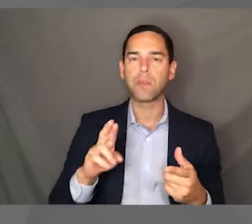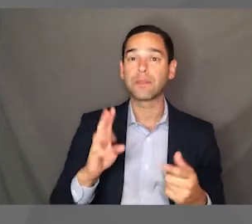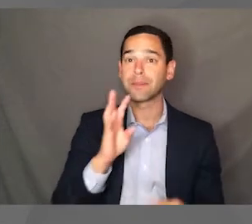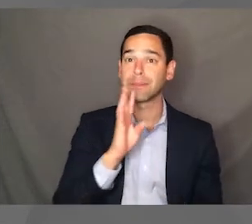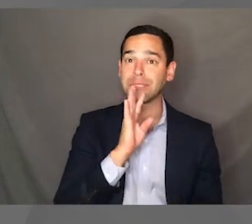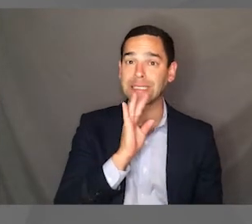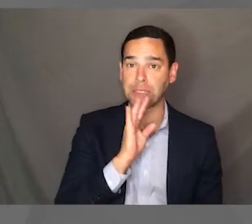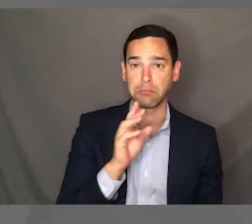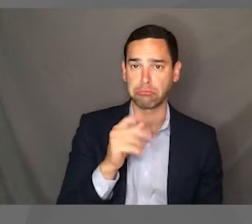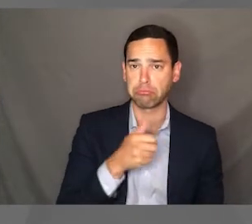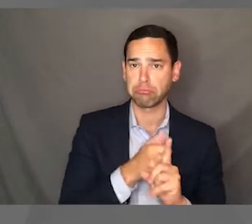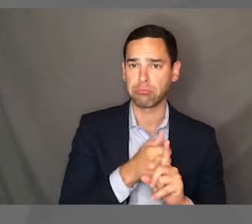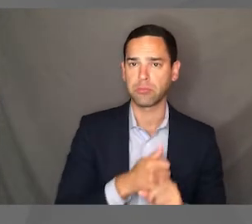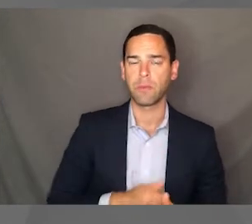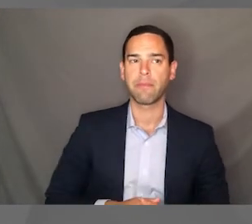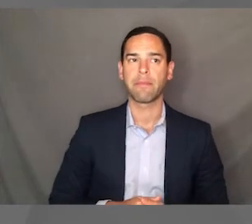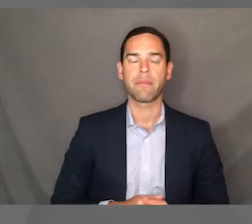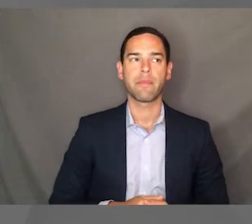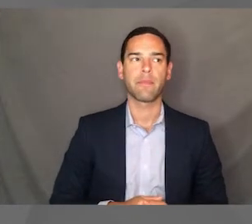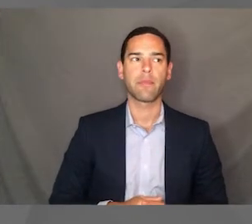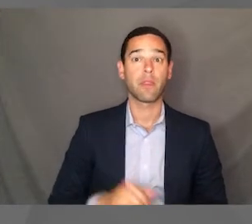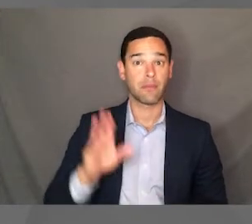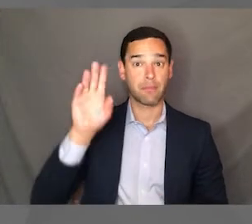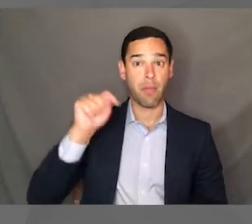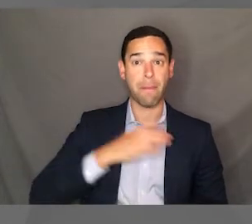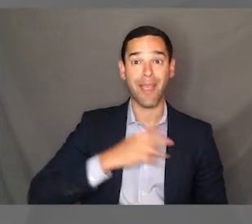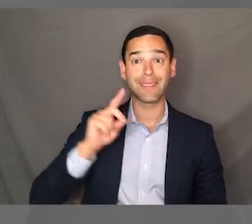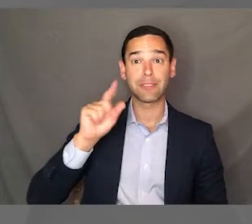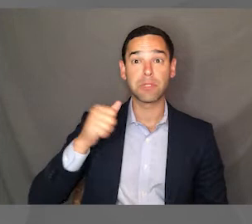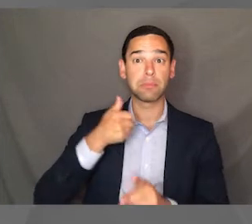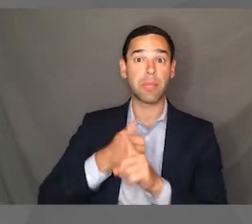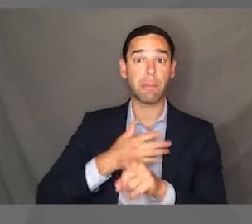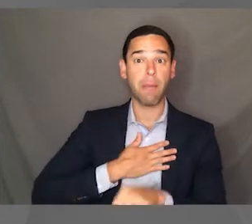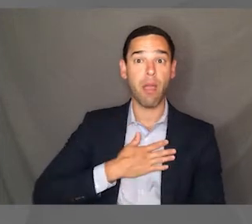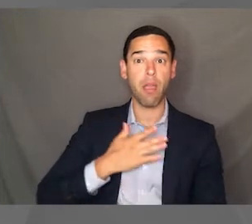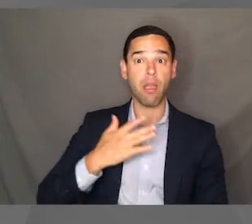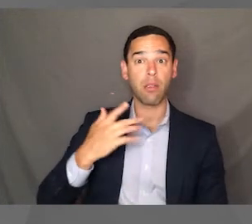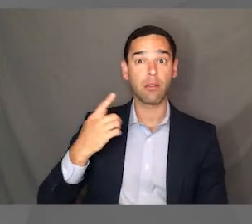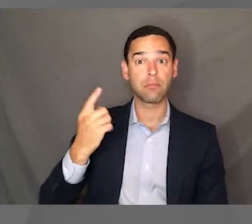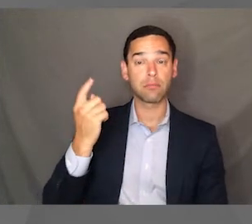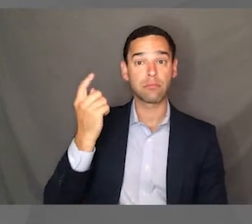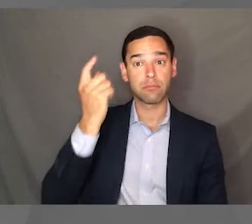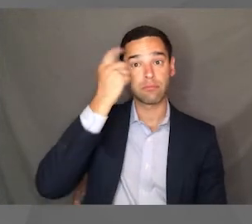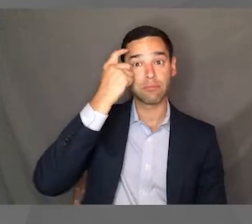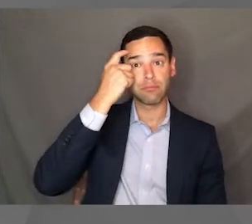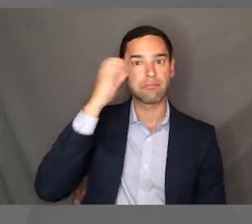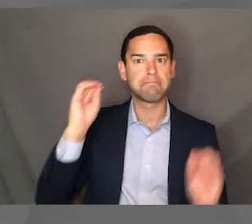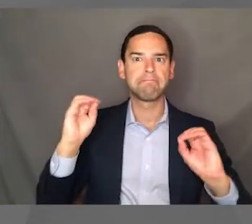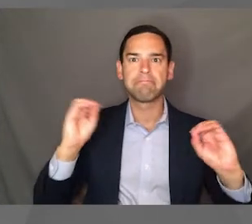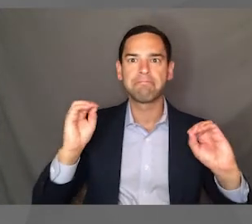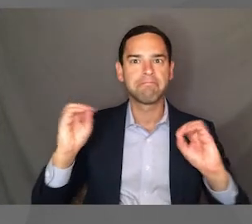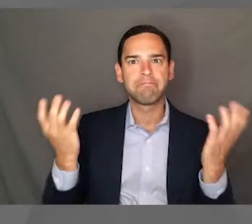However, my disability does not impact my ability, my mind, and